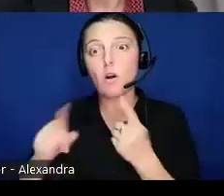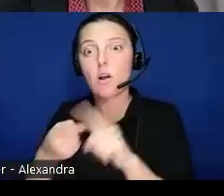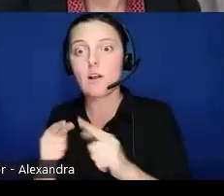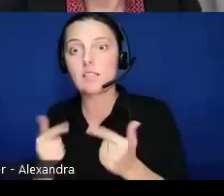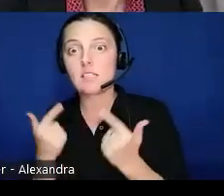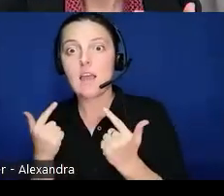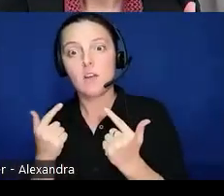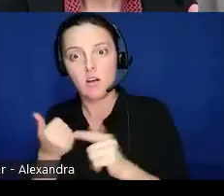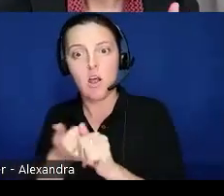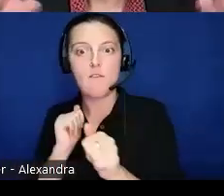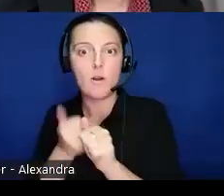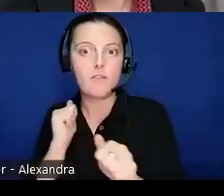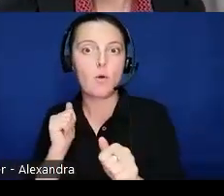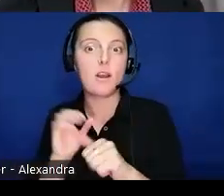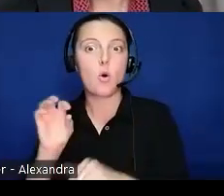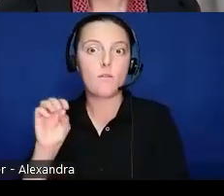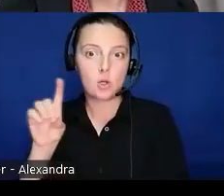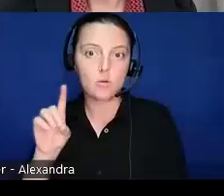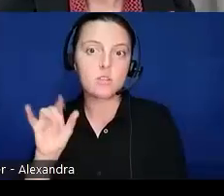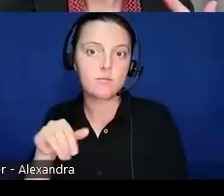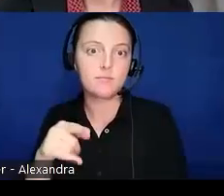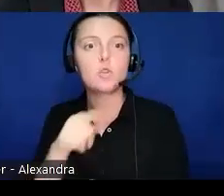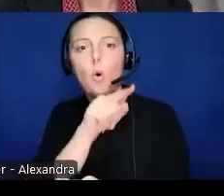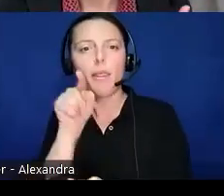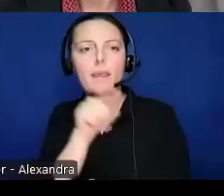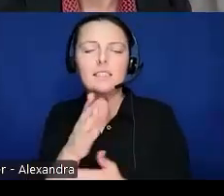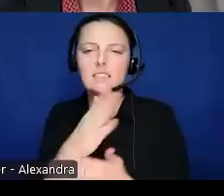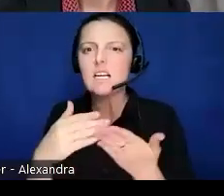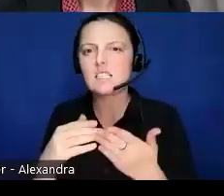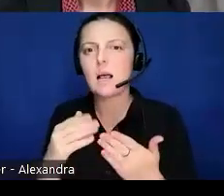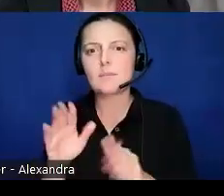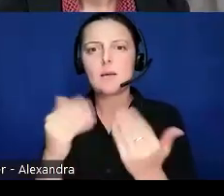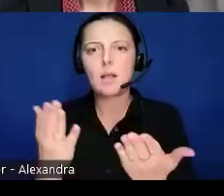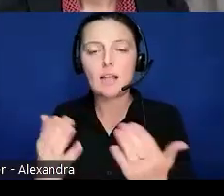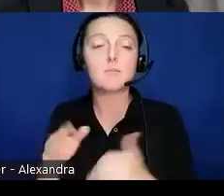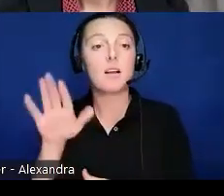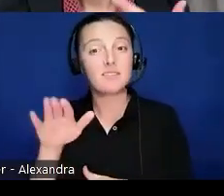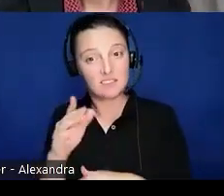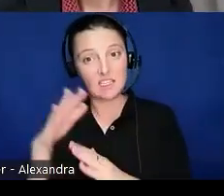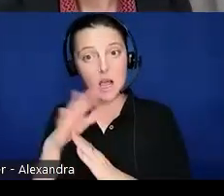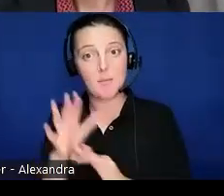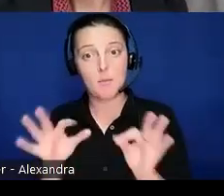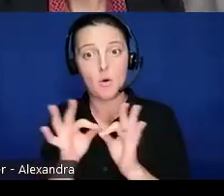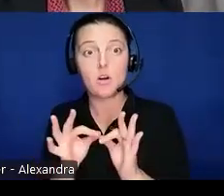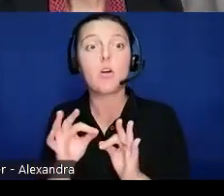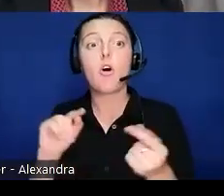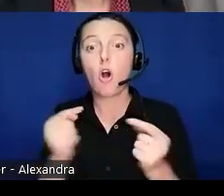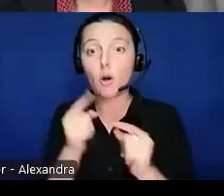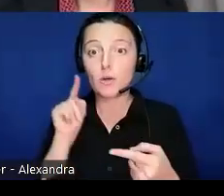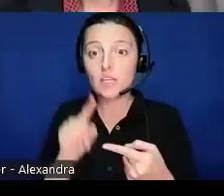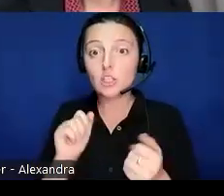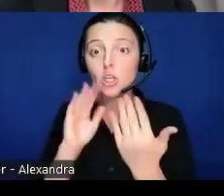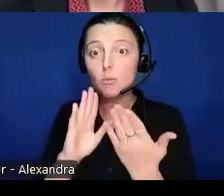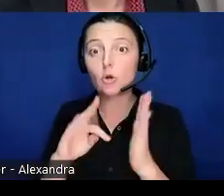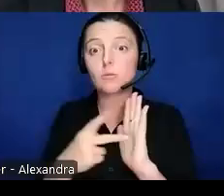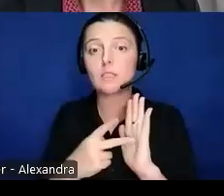of the supplies, and I think what's more important is just the harm reduction approaches, that we're not assuming that someone is ready